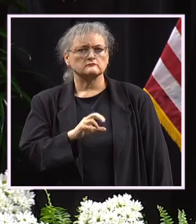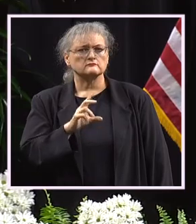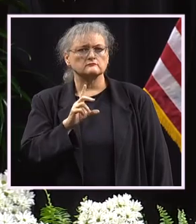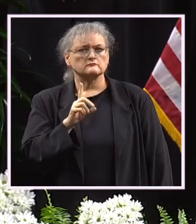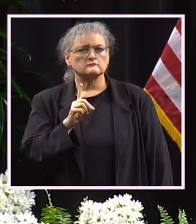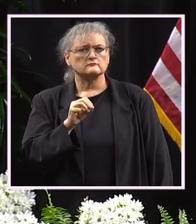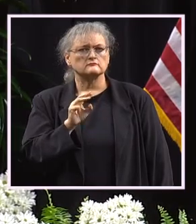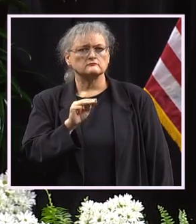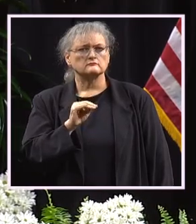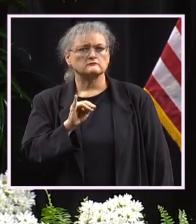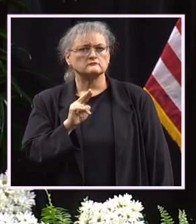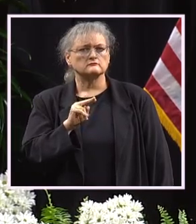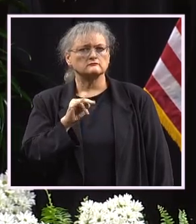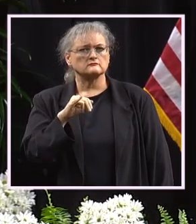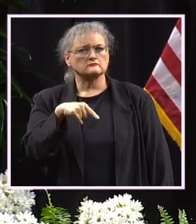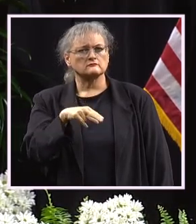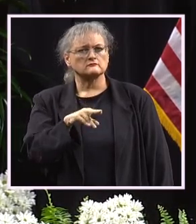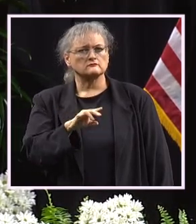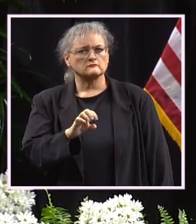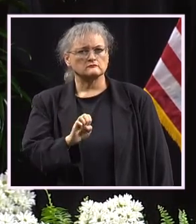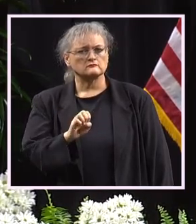Dominic Nathaniel Pena.